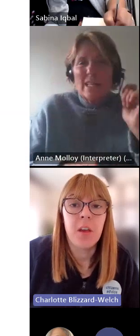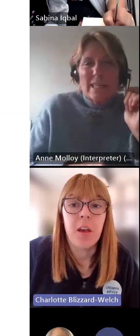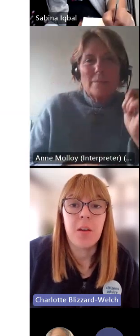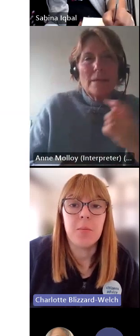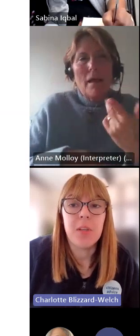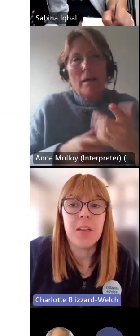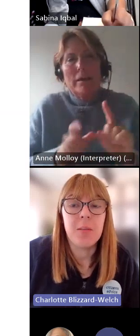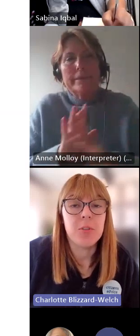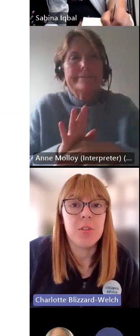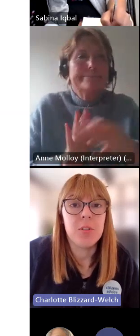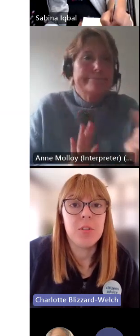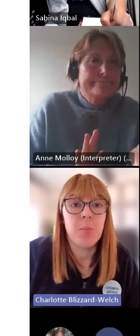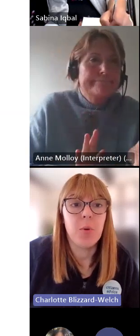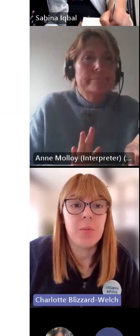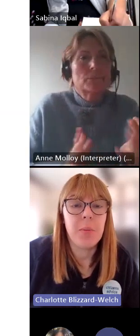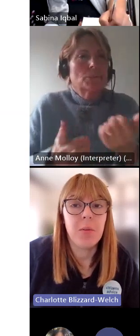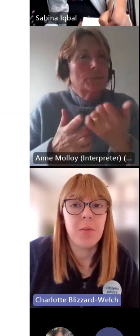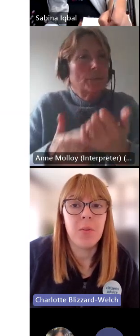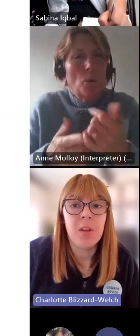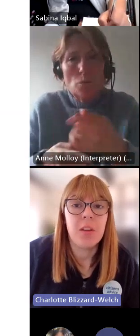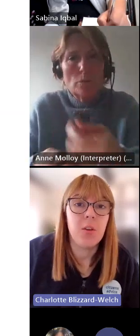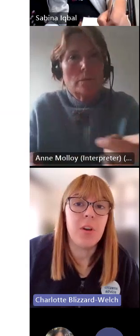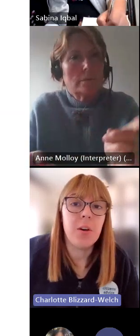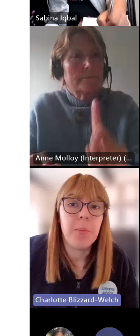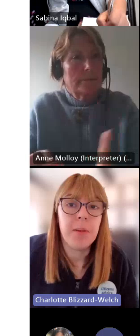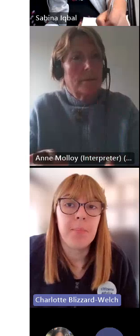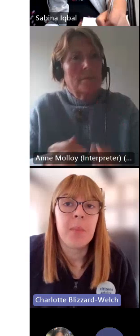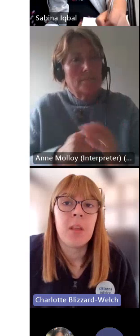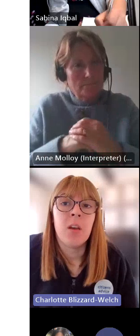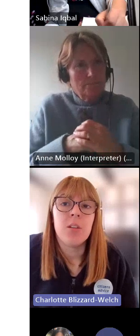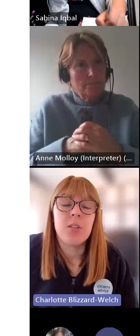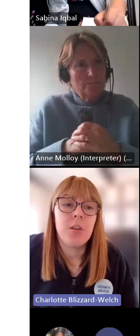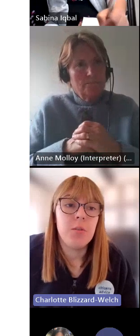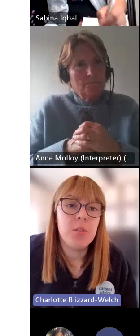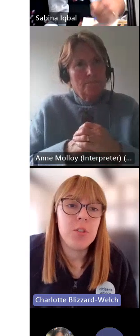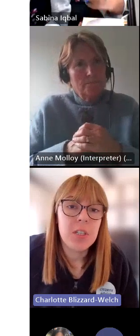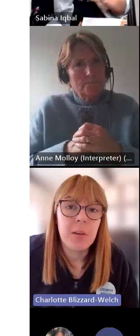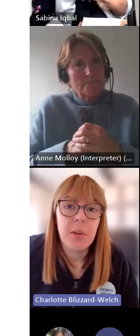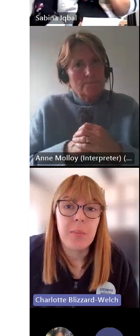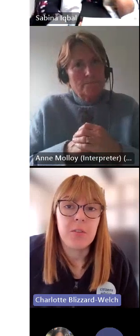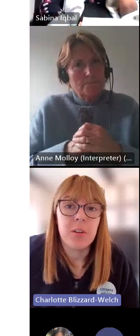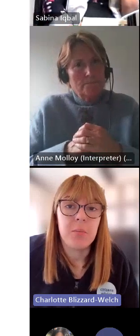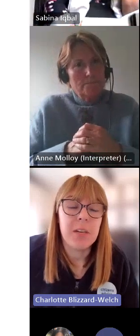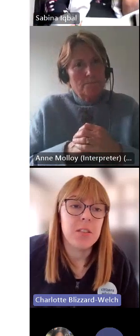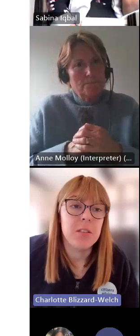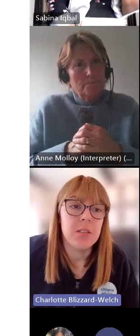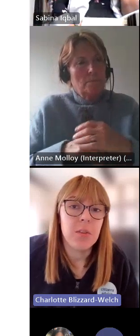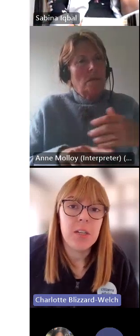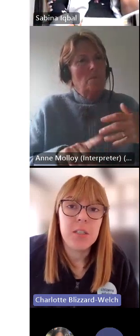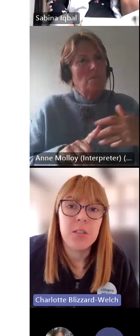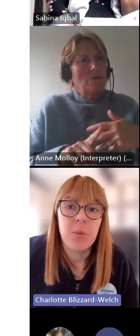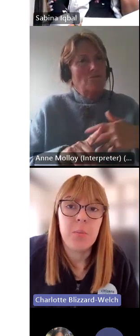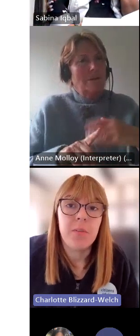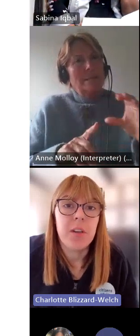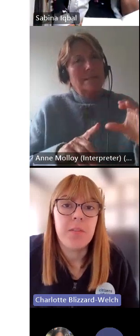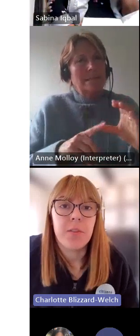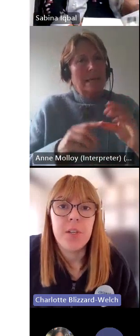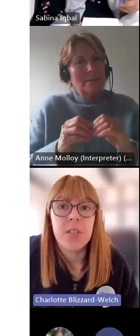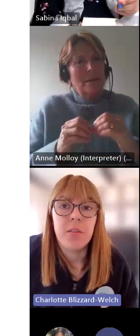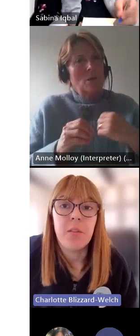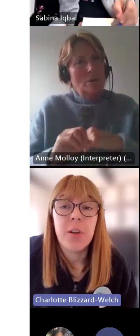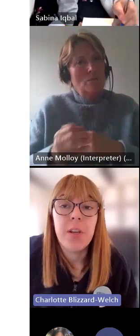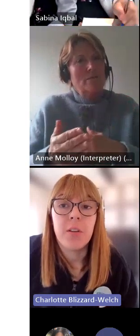sleeve, in able to support the people that you're helping. So just a little bit of background about Citizens Advice. We